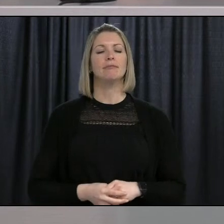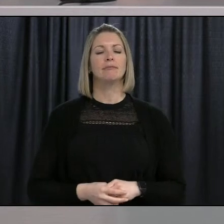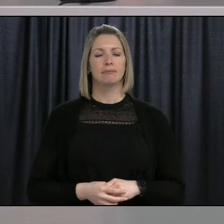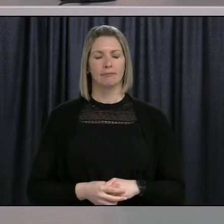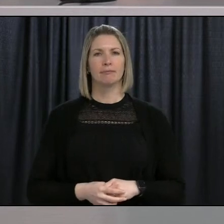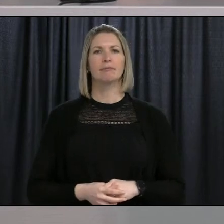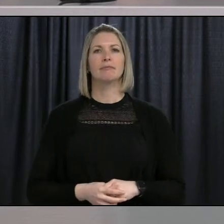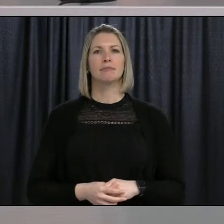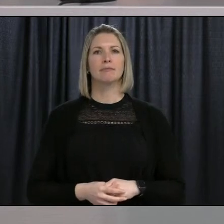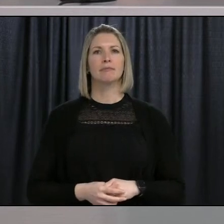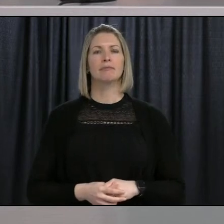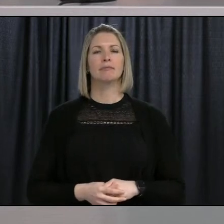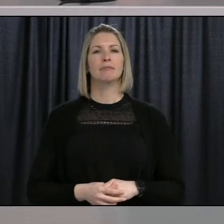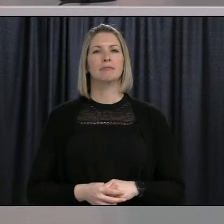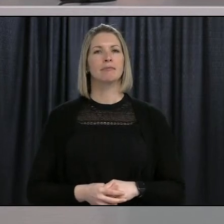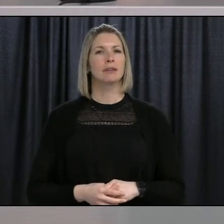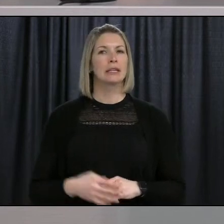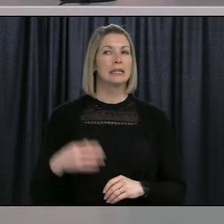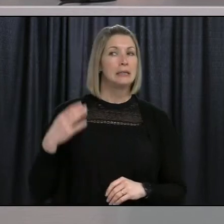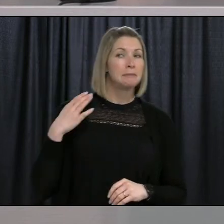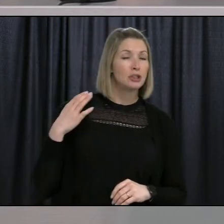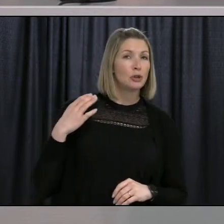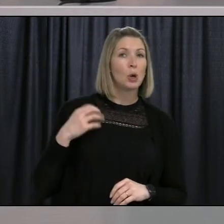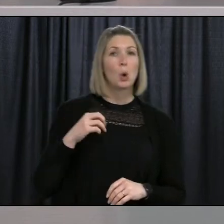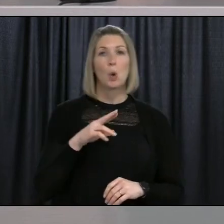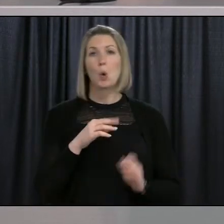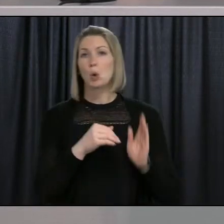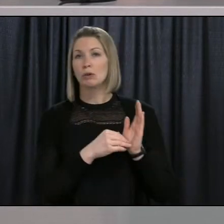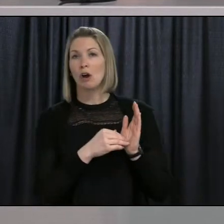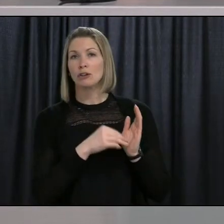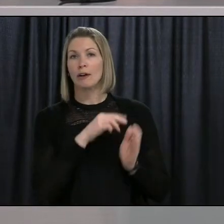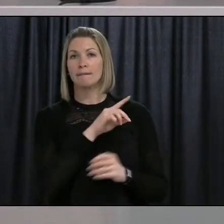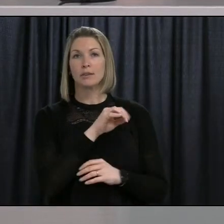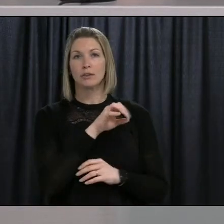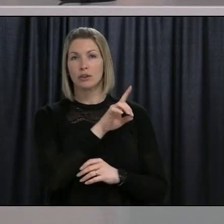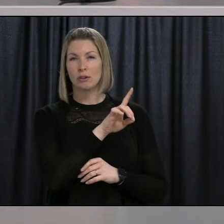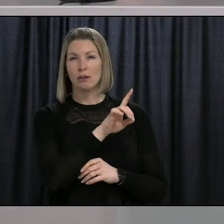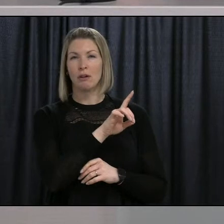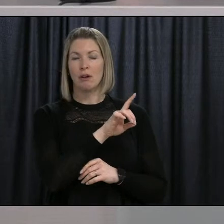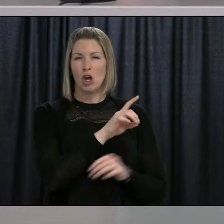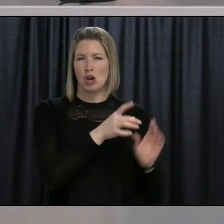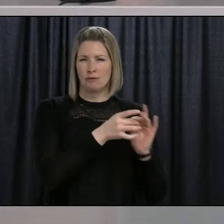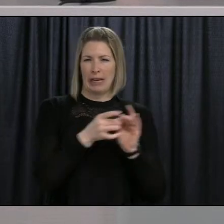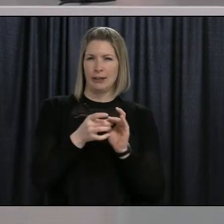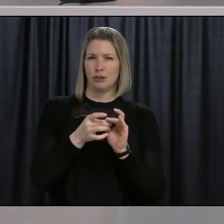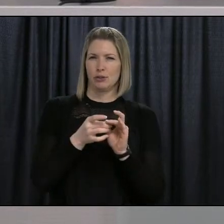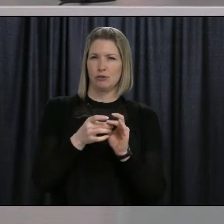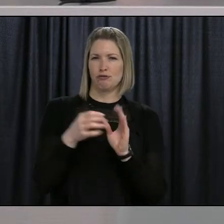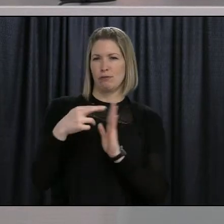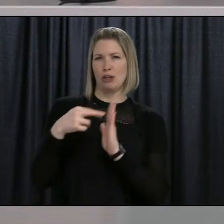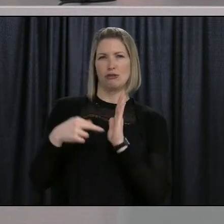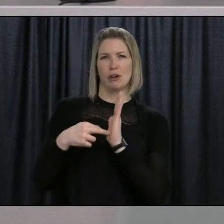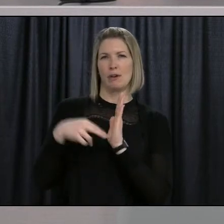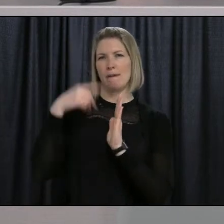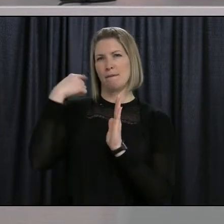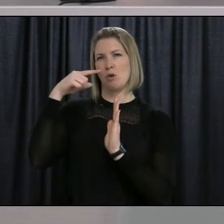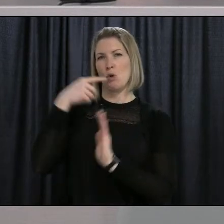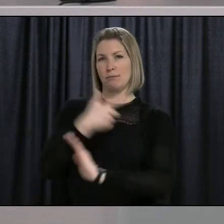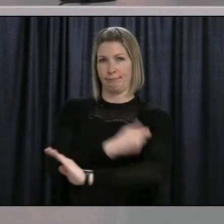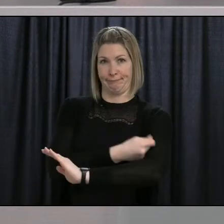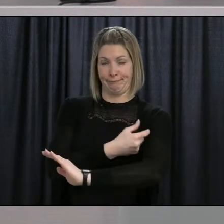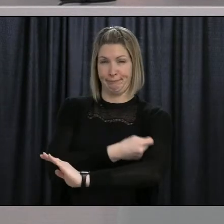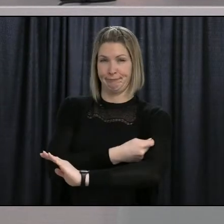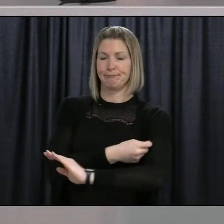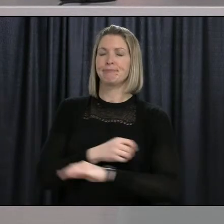Thank you. Minister Haggie or Dr. Fitzgerald, when it comes to the pre-registration for vaccinations, we now know, based